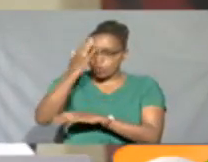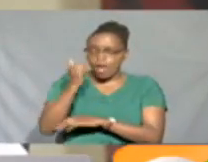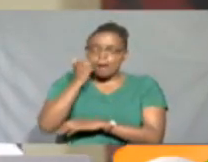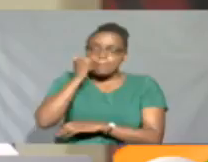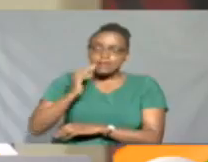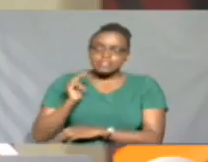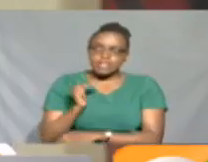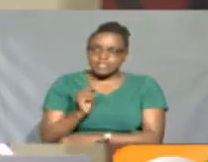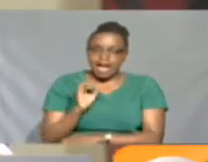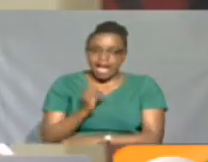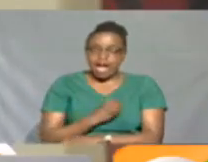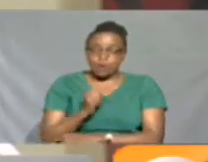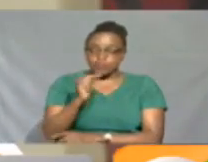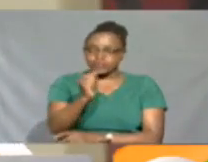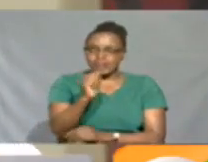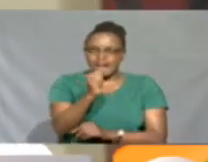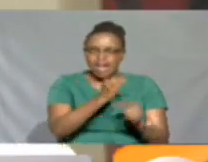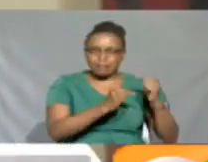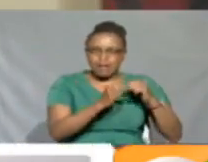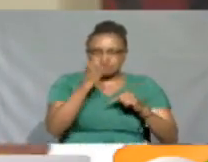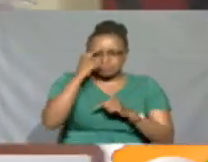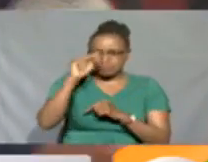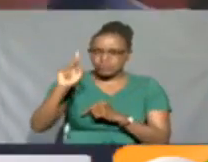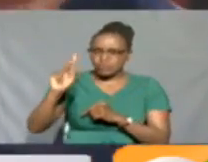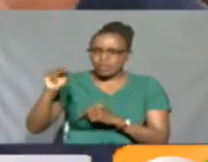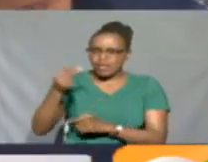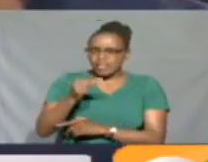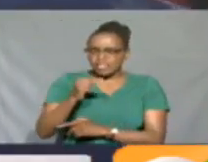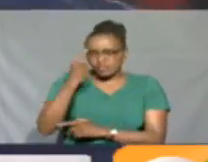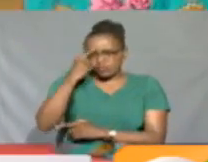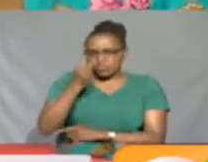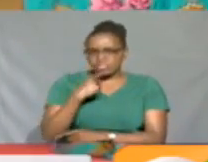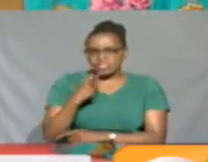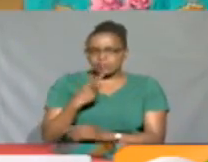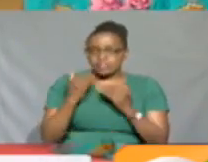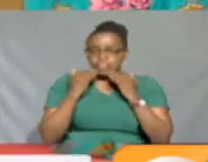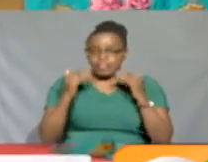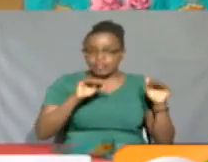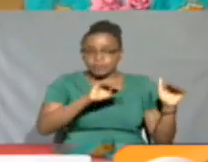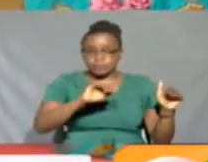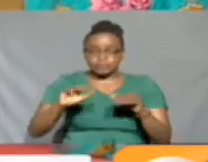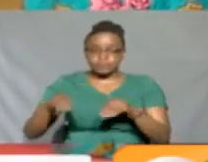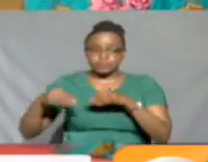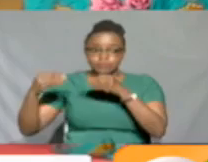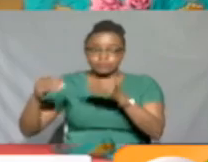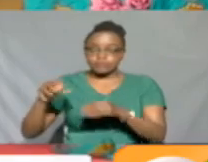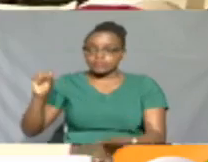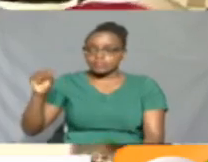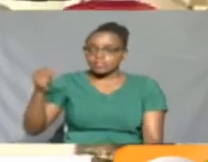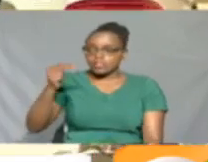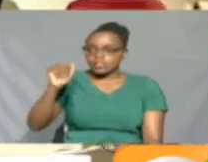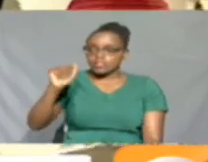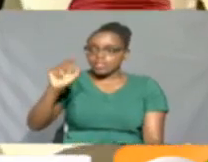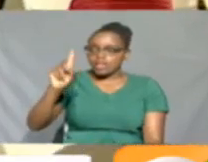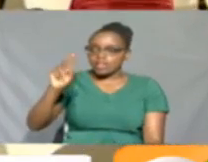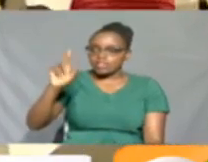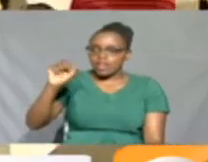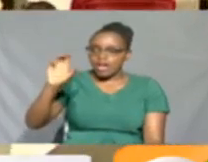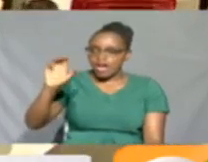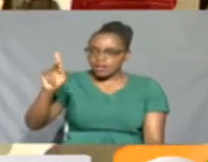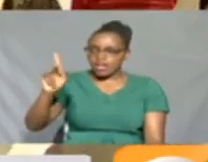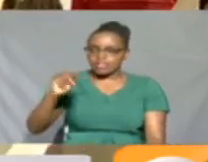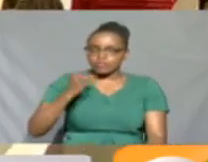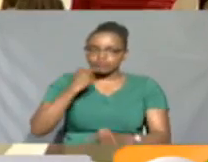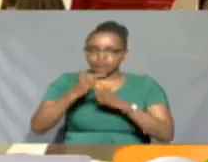patients don't come to Kenyatta for treatment. Thank you. Thank you. Nataka sasa kumpatia nafasi Shadrack Kimutai, tukiwa tu tunazungumzia